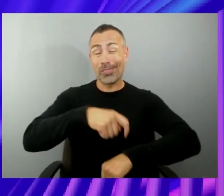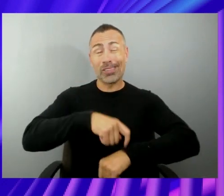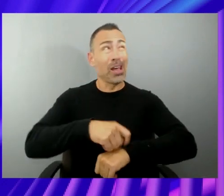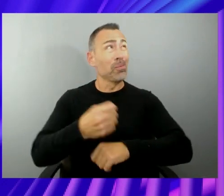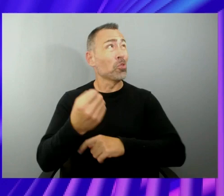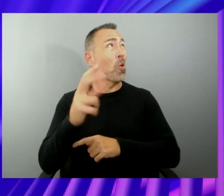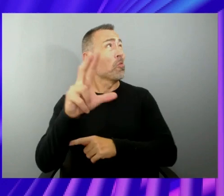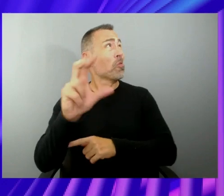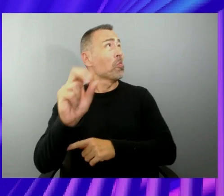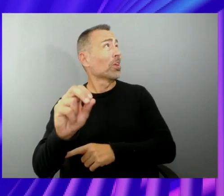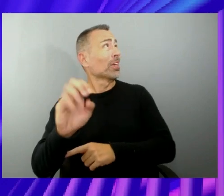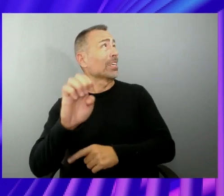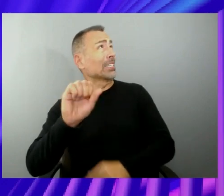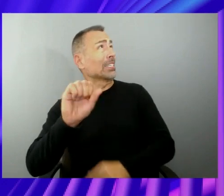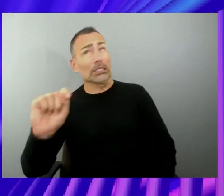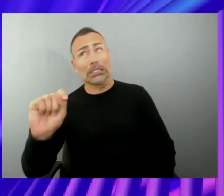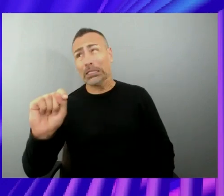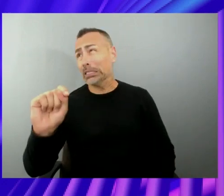I know.